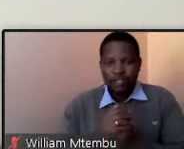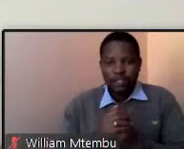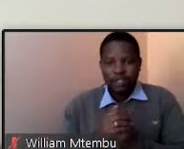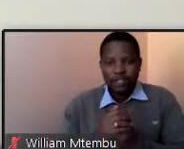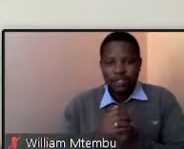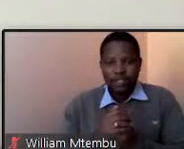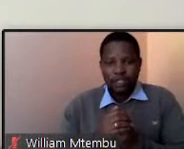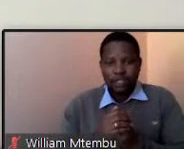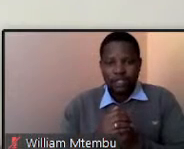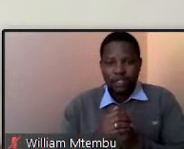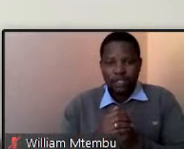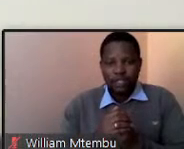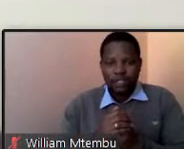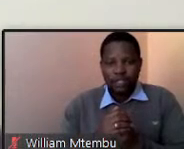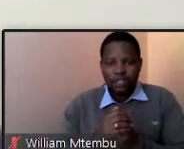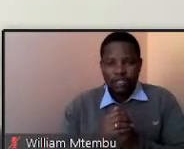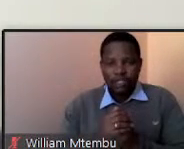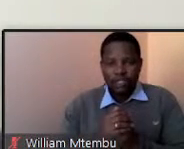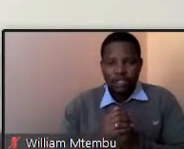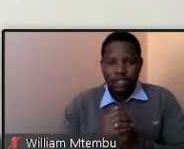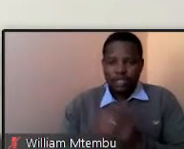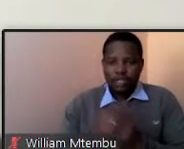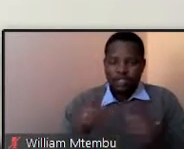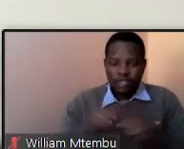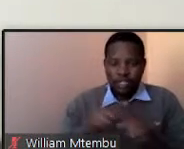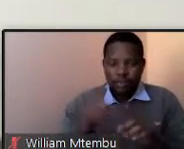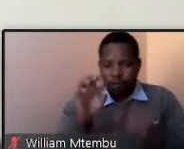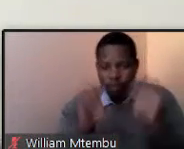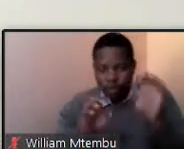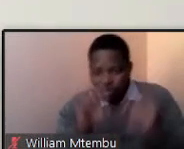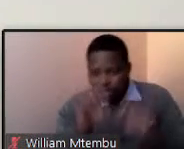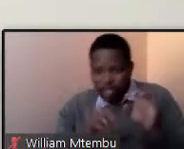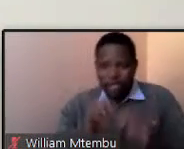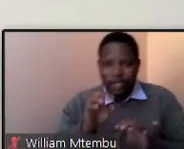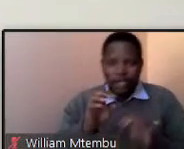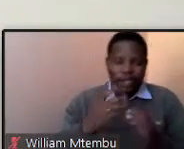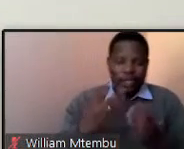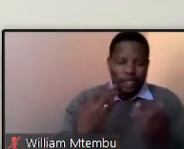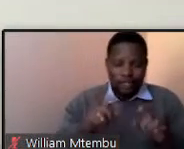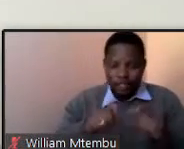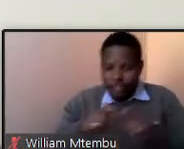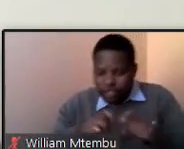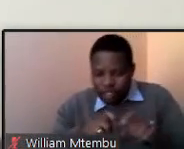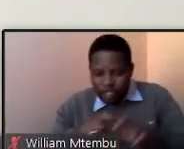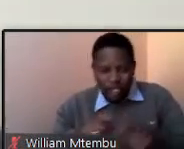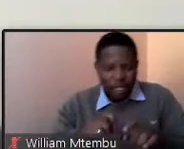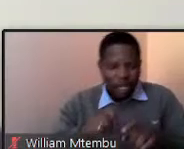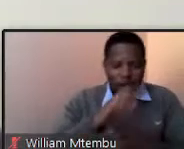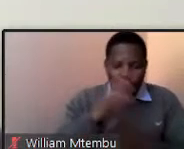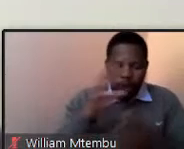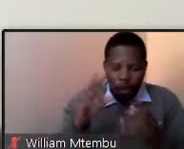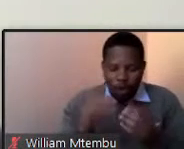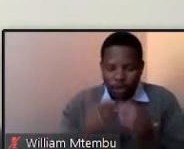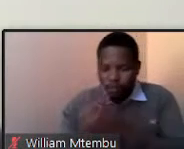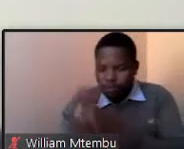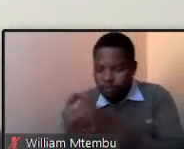also the monitoring also and evaluation of whatever that has been given